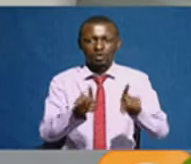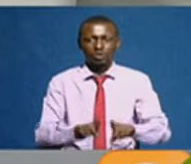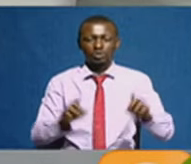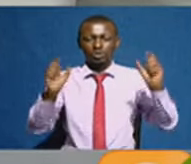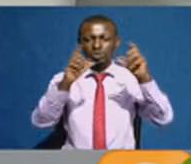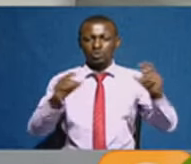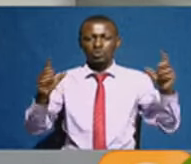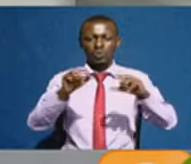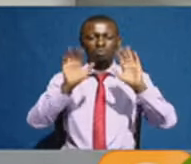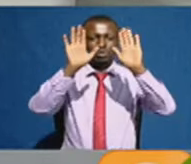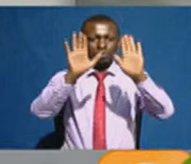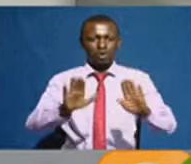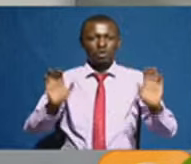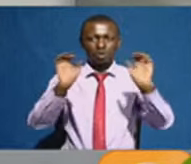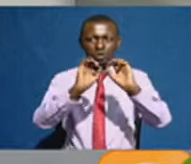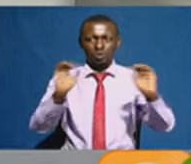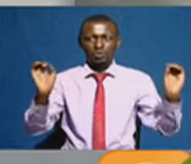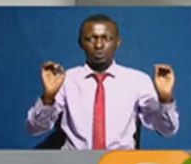doesn't make sense,